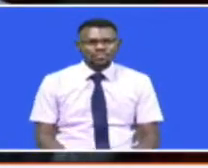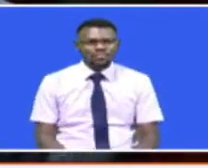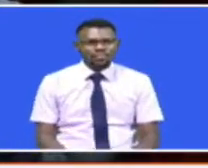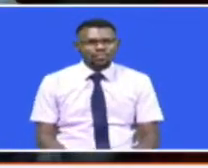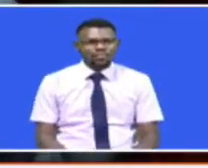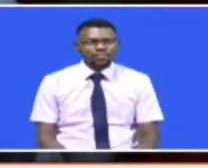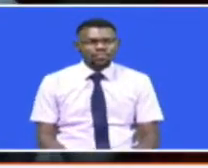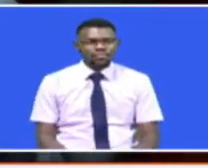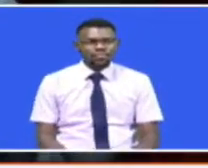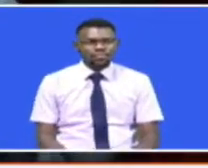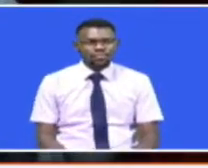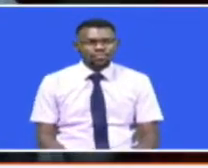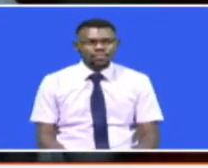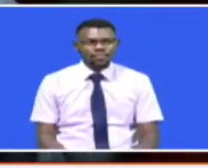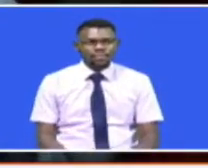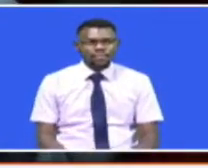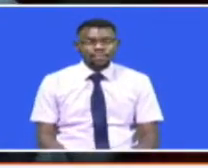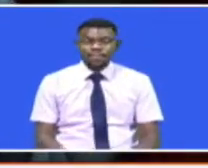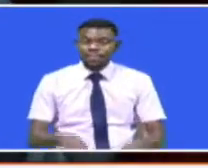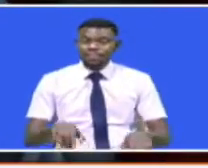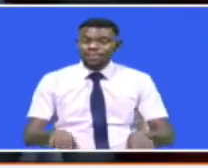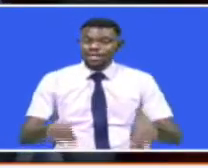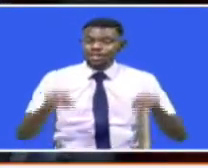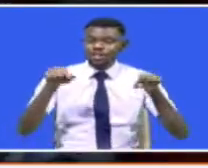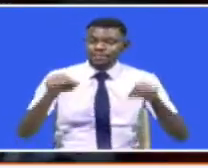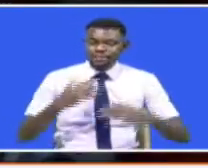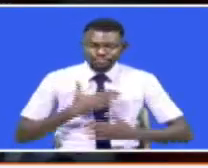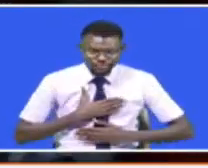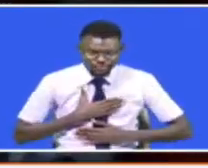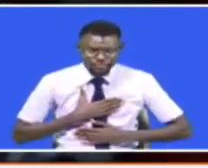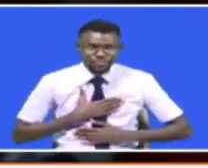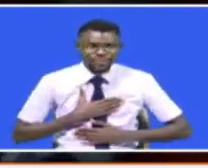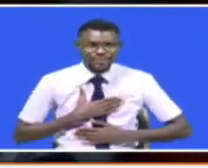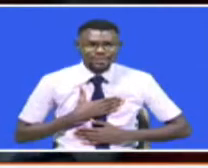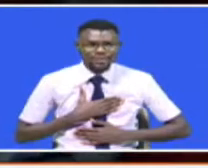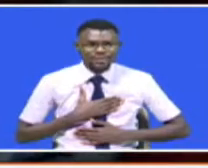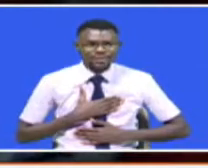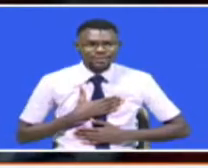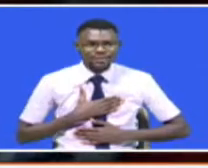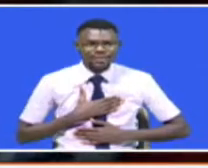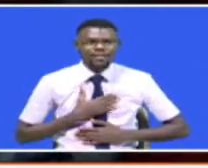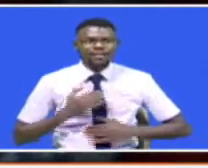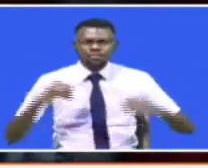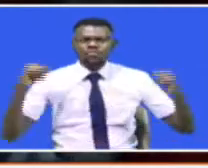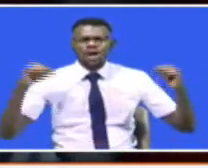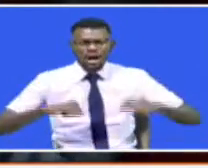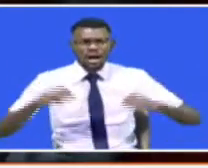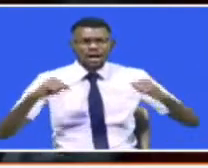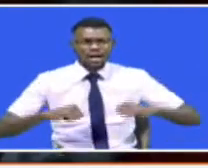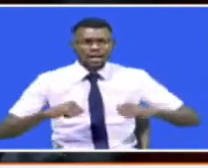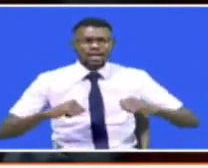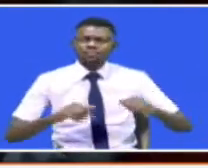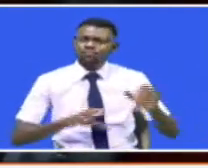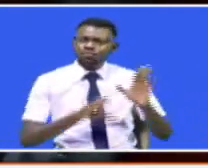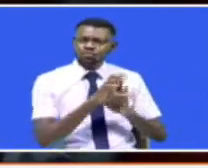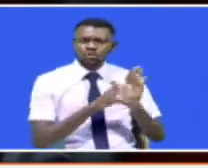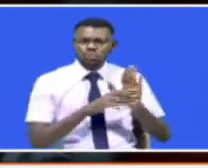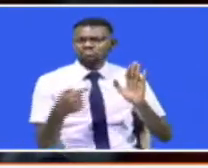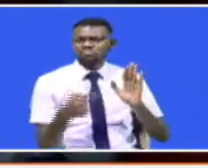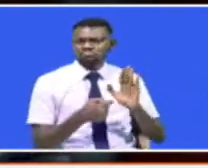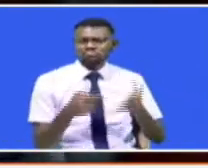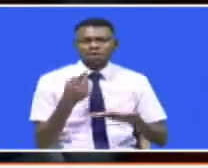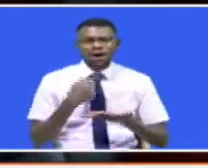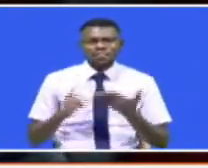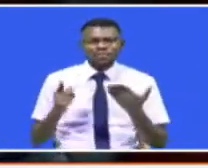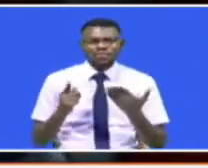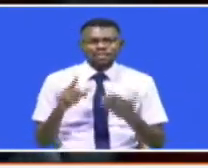I think, Honorable Chair, let us agree that there are safeguards that were put by the Constitution,